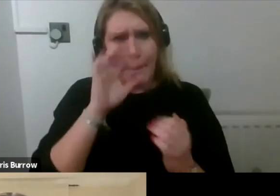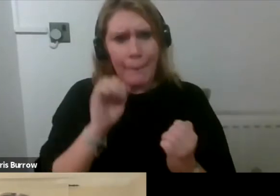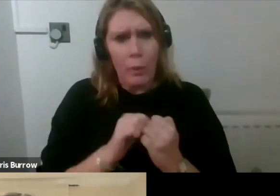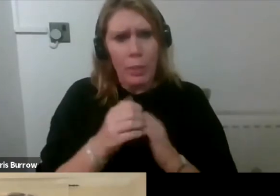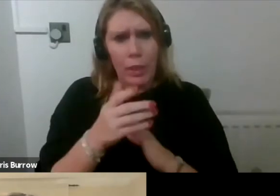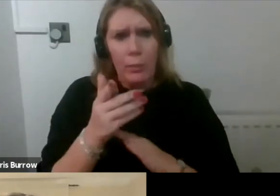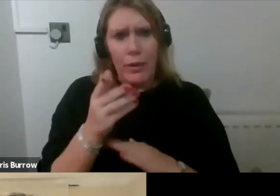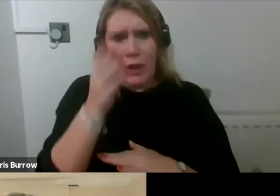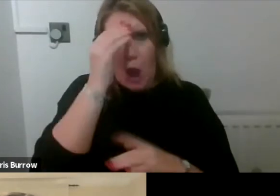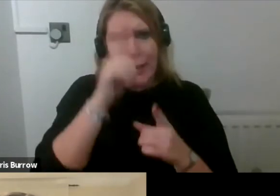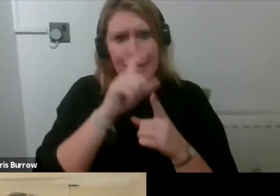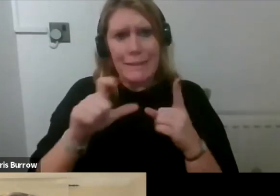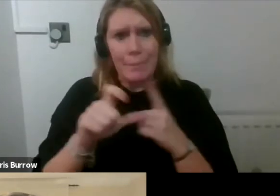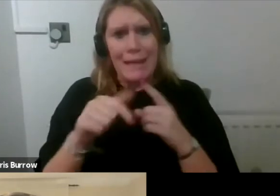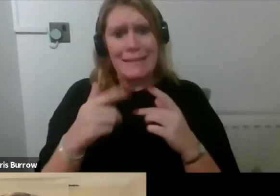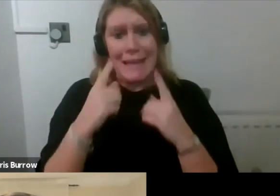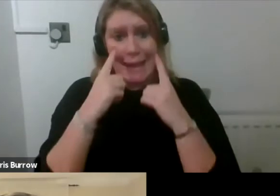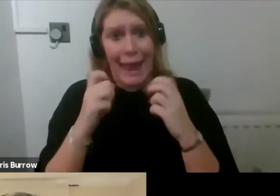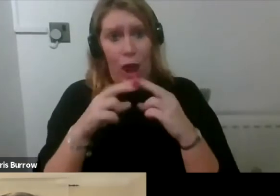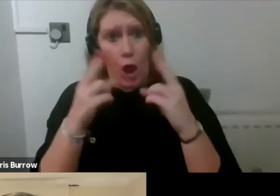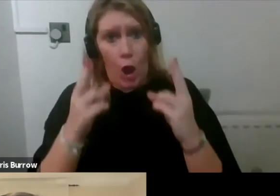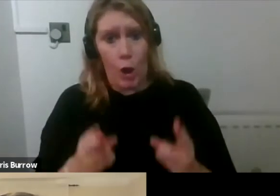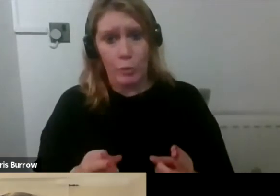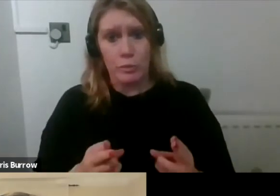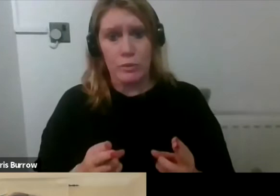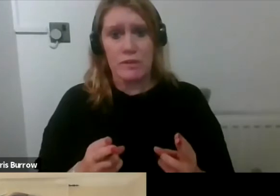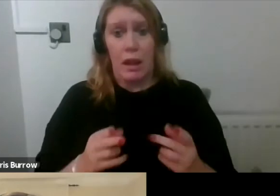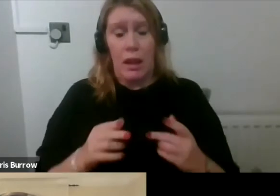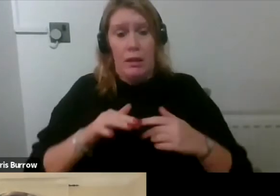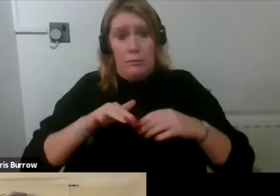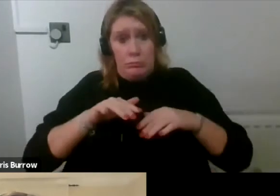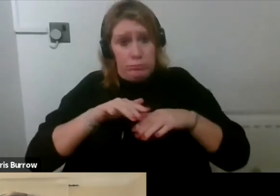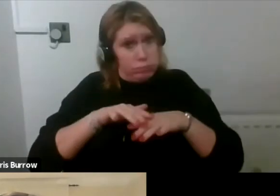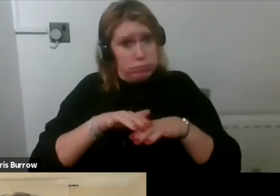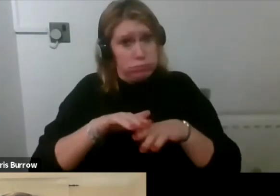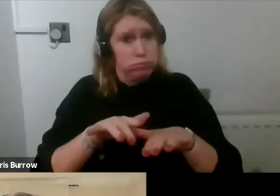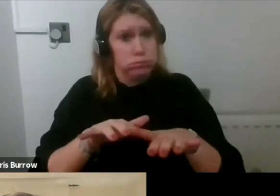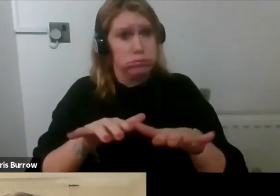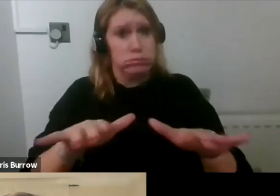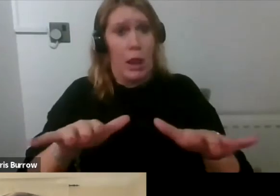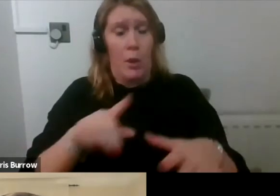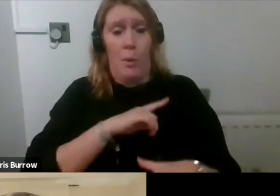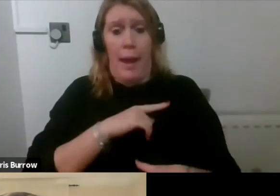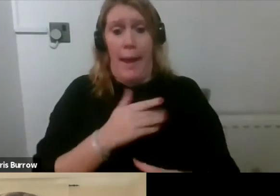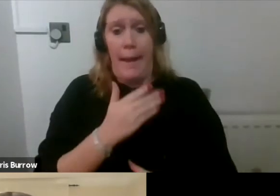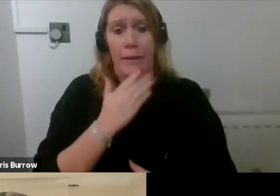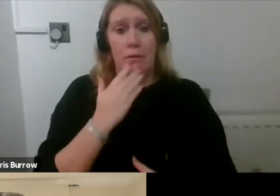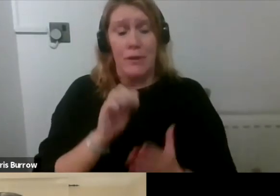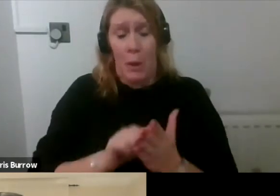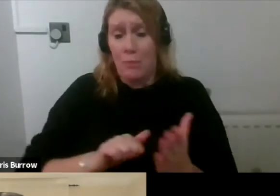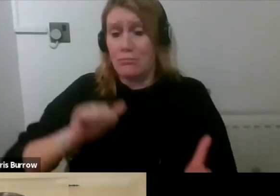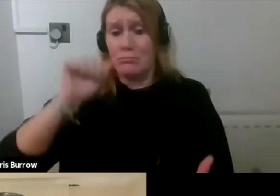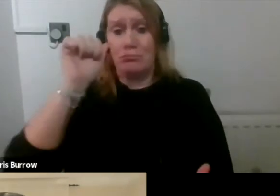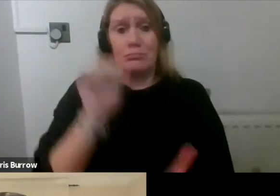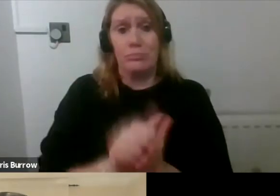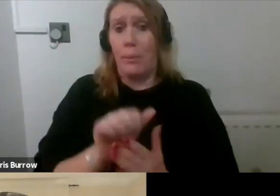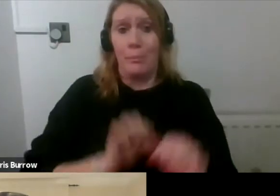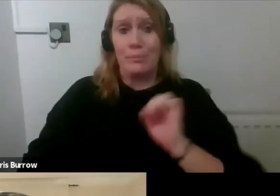wildfire, because we haven't provided proper provision in those places. It's really shocking.